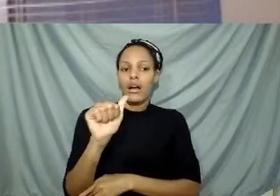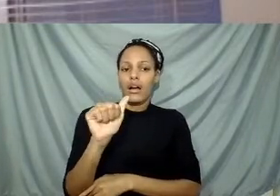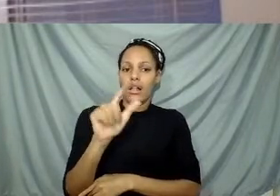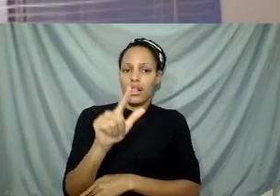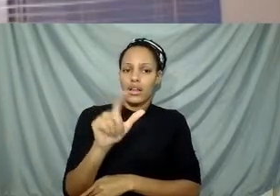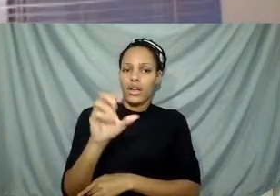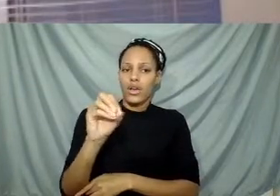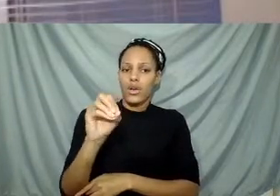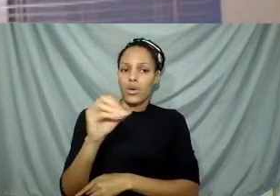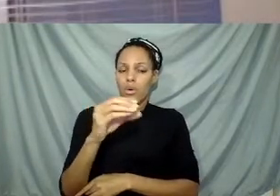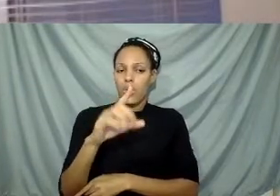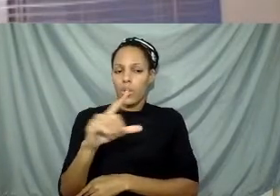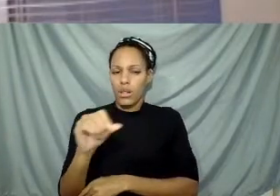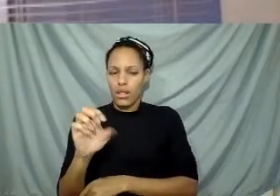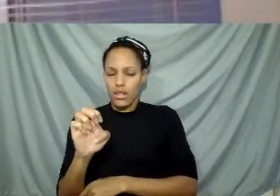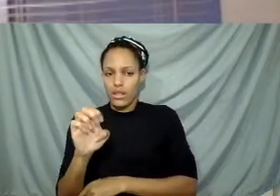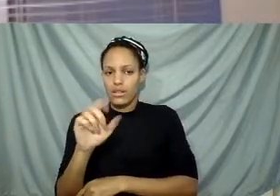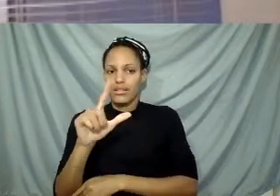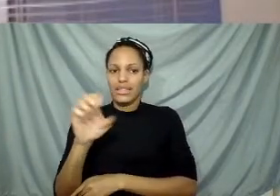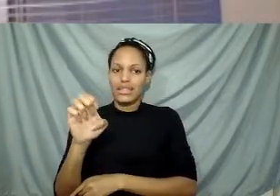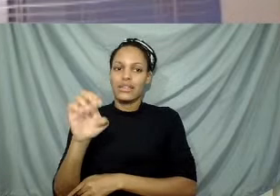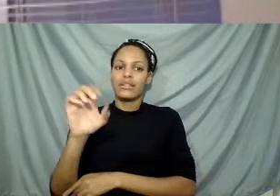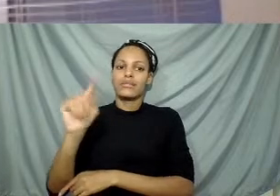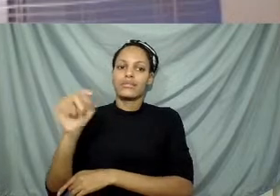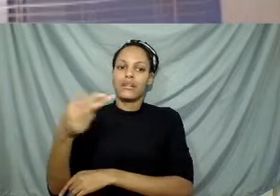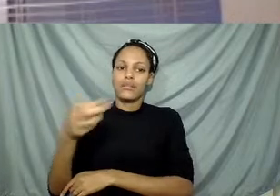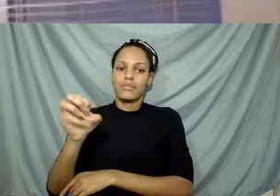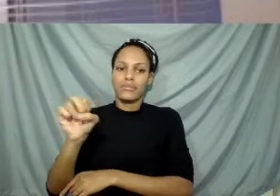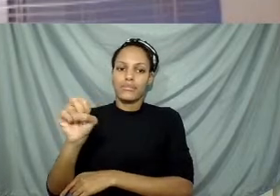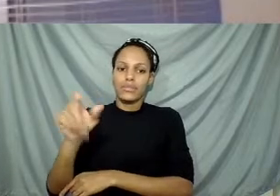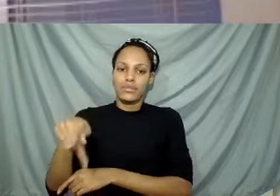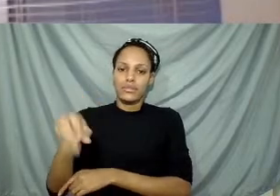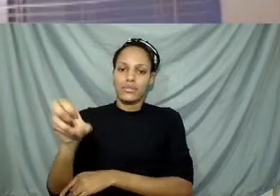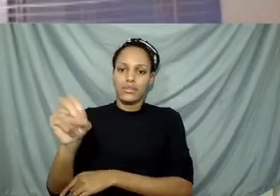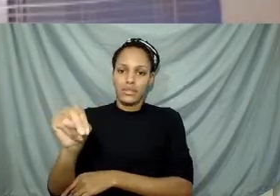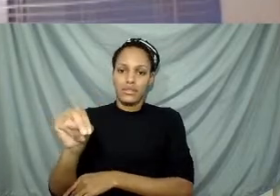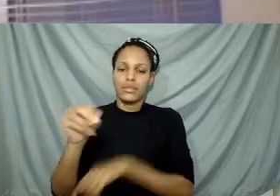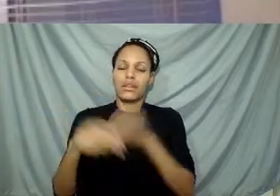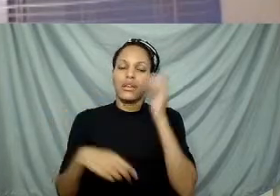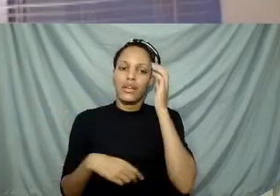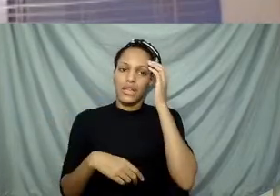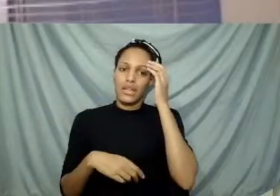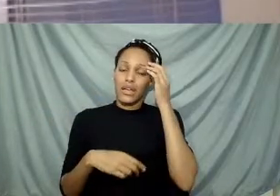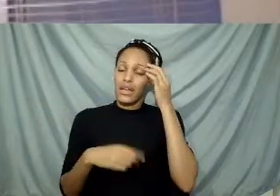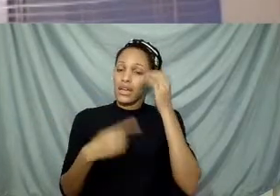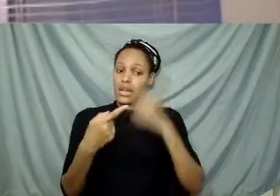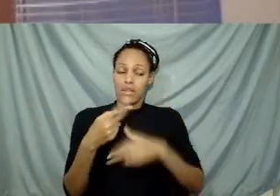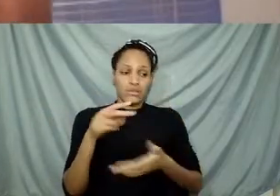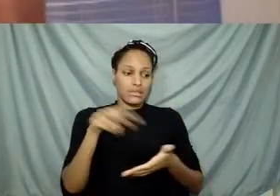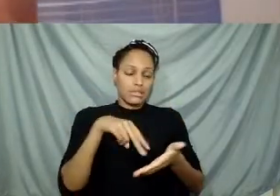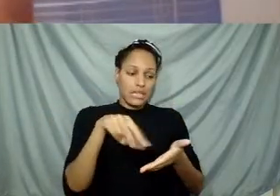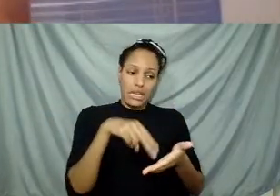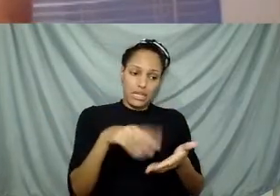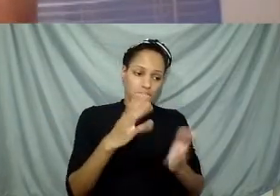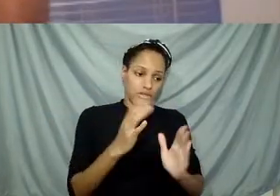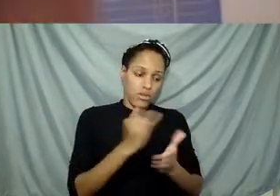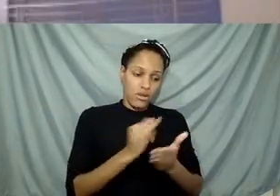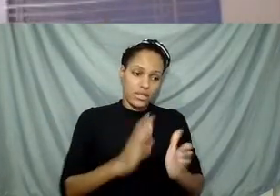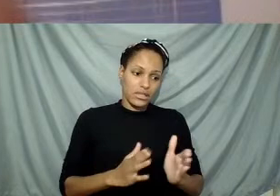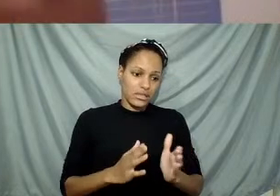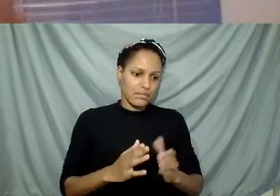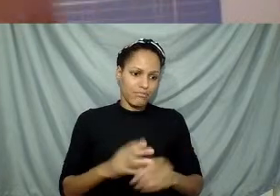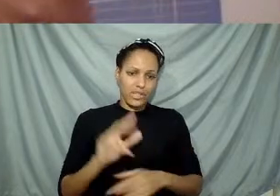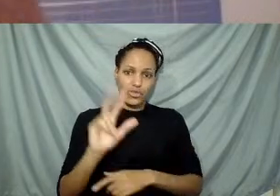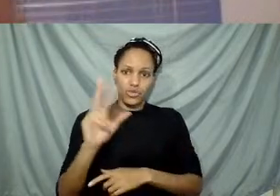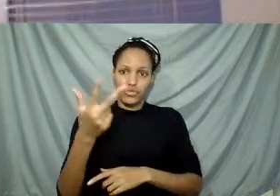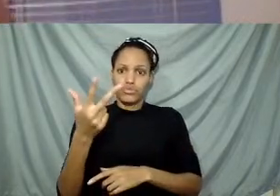an incredible dance artist, a powerful triple threat. I mean, he sang like Sammy Davis Jr.